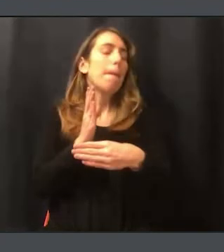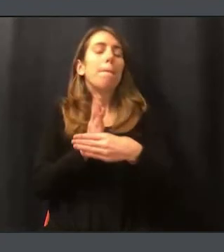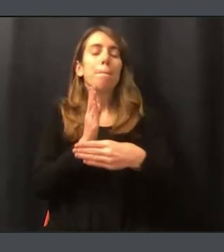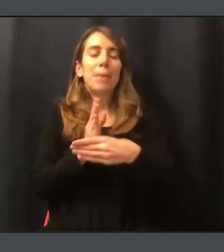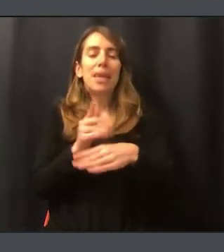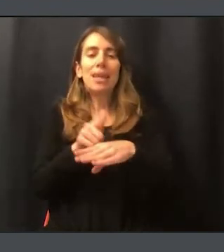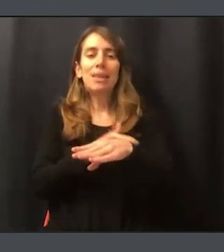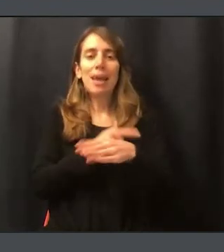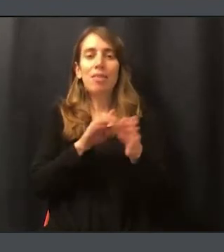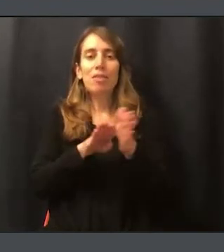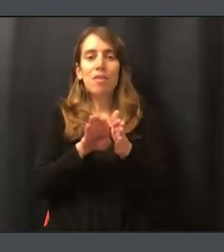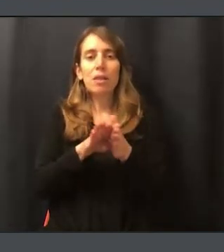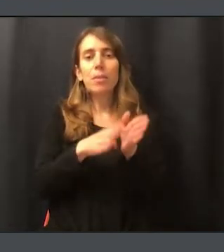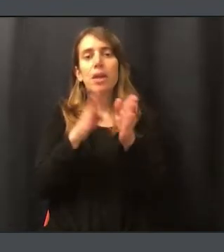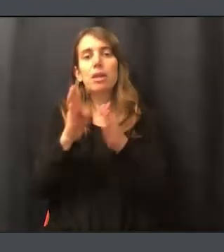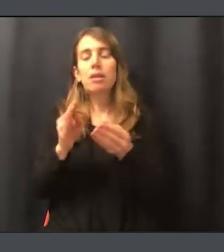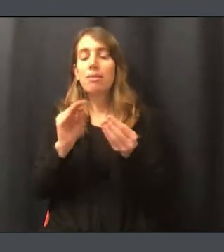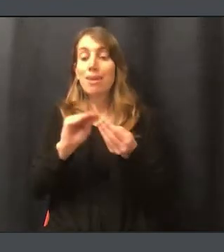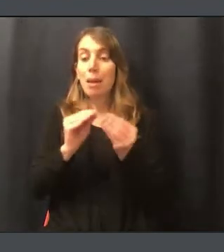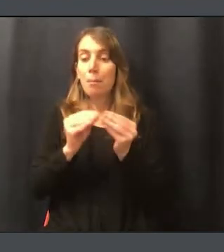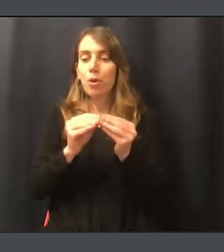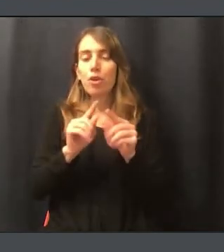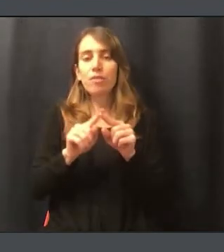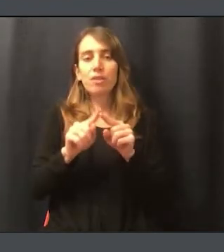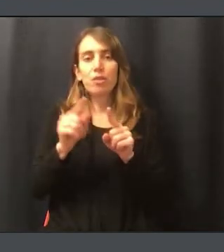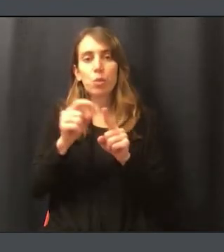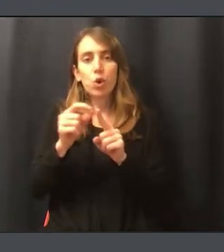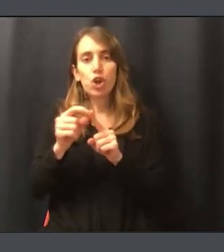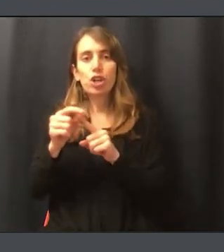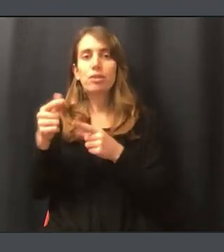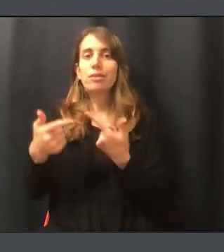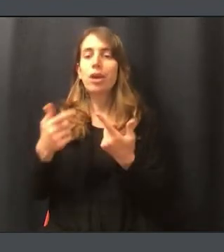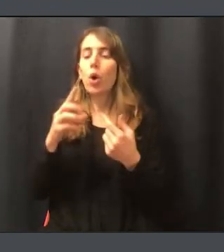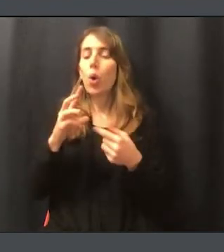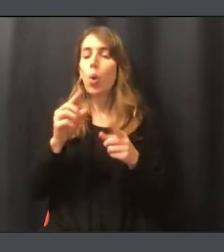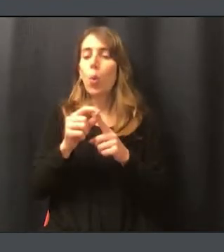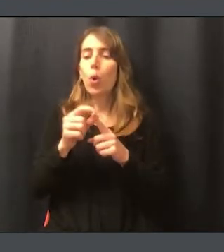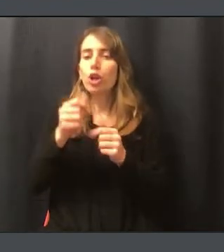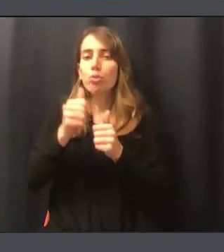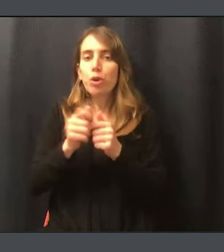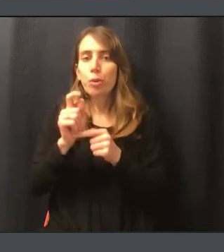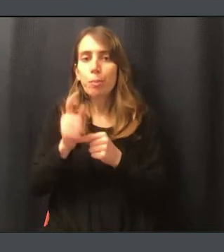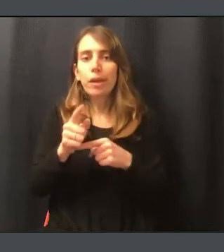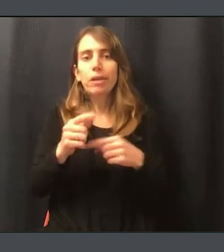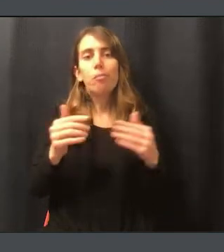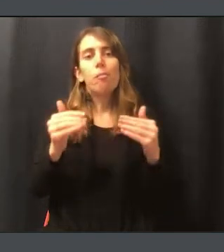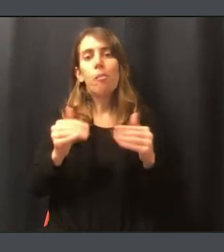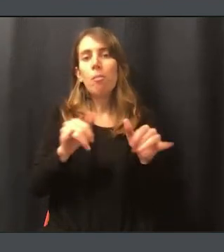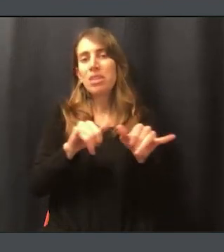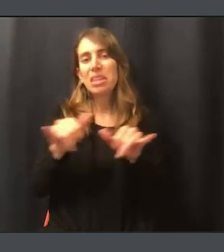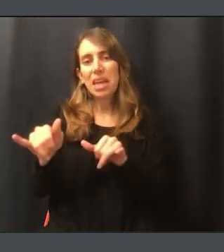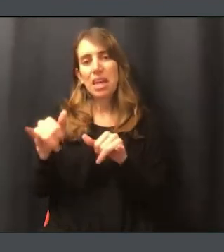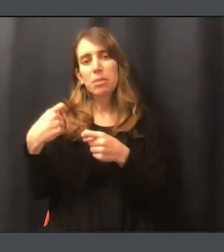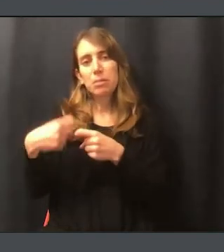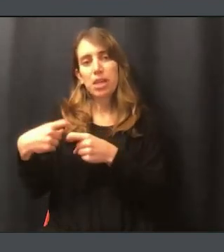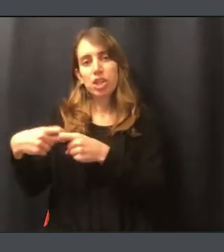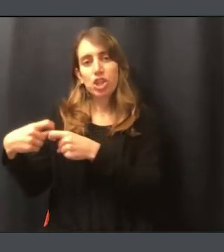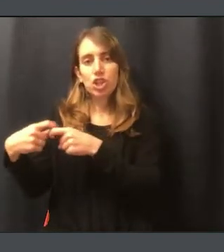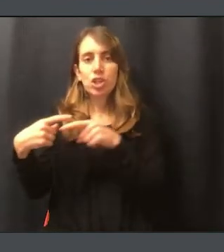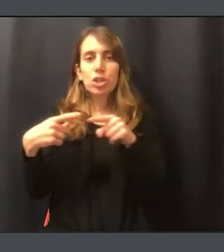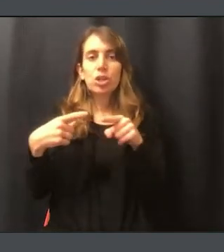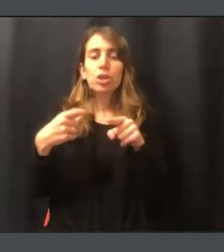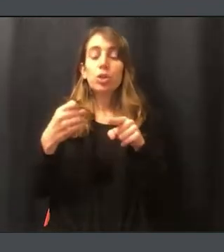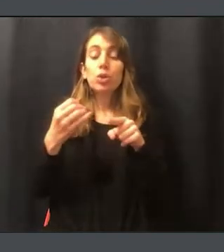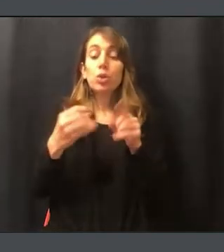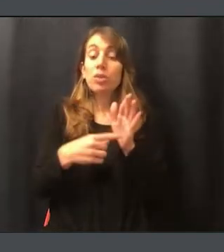different words per minute. These are all in English, and then the same measures in Spanish. And these are their measures from the language sample. And, you know,